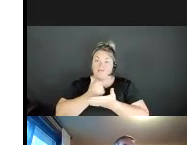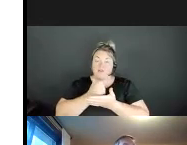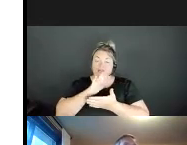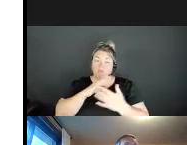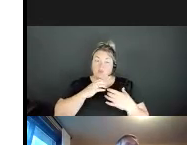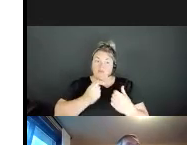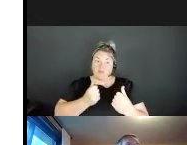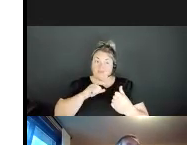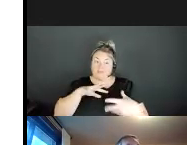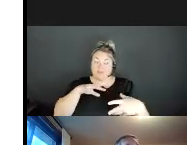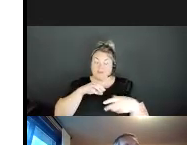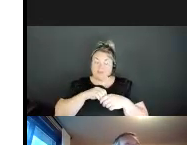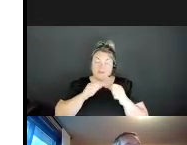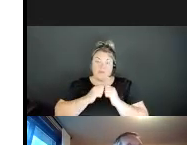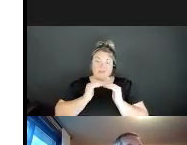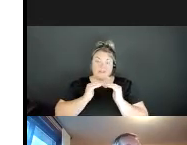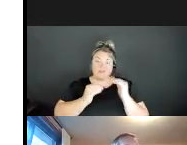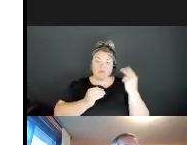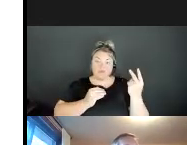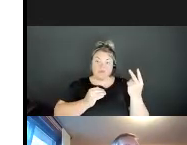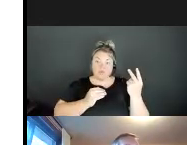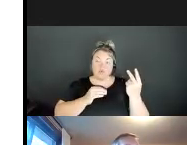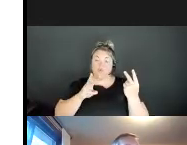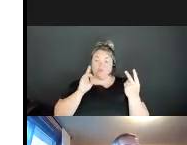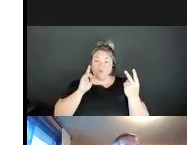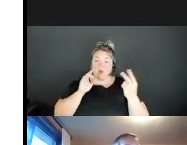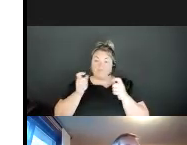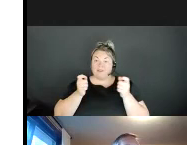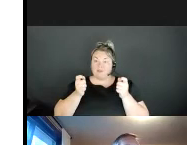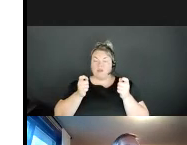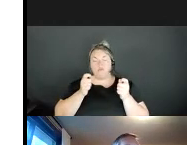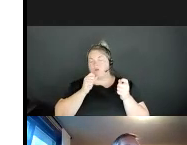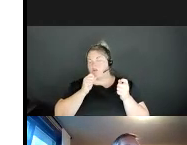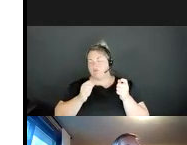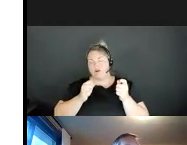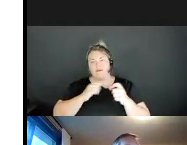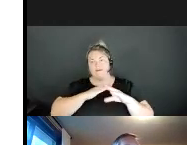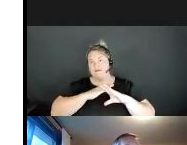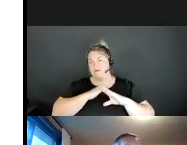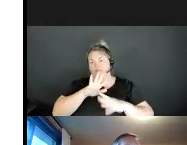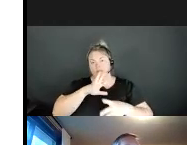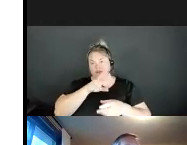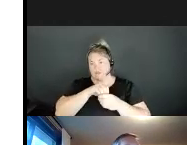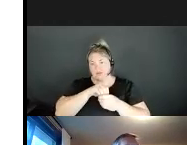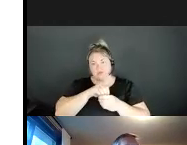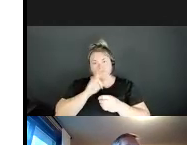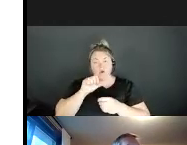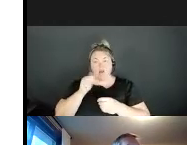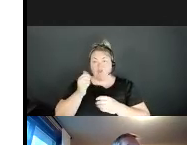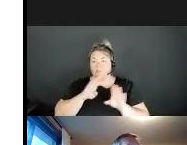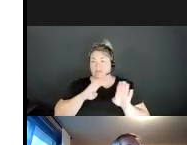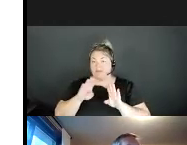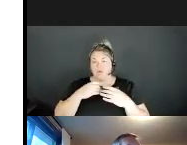that participating in level 2 withdrawal management does not in any way hinder their participation in other behavioral